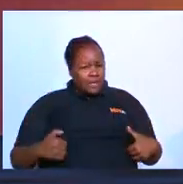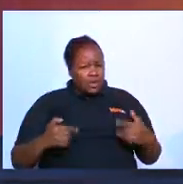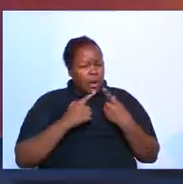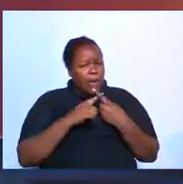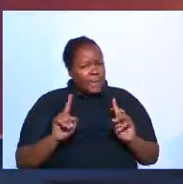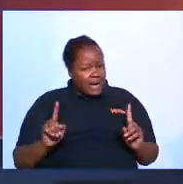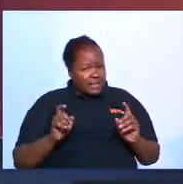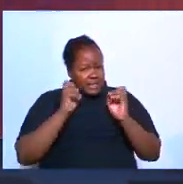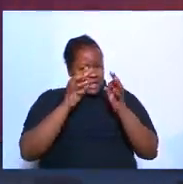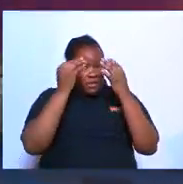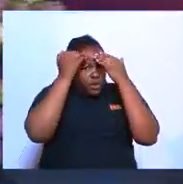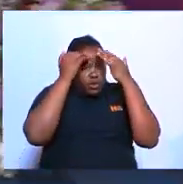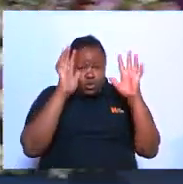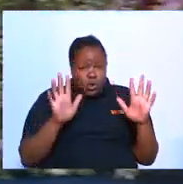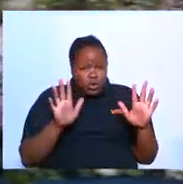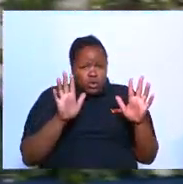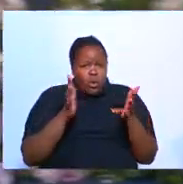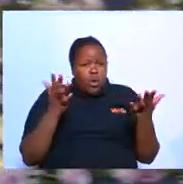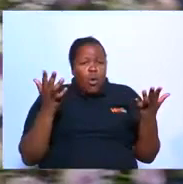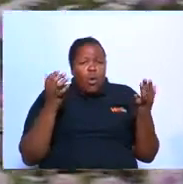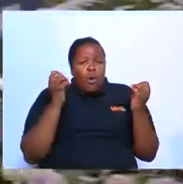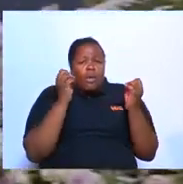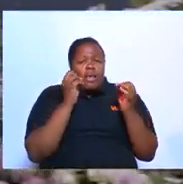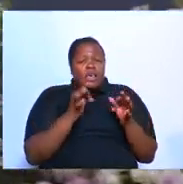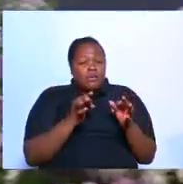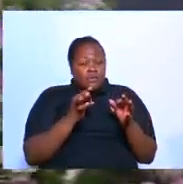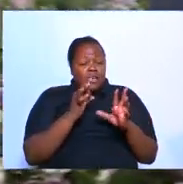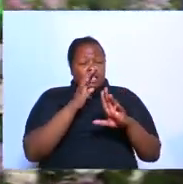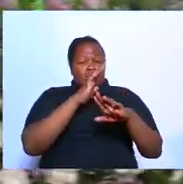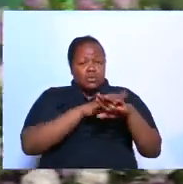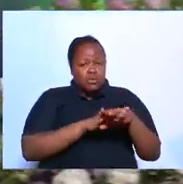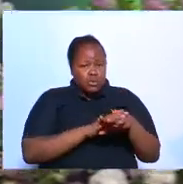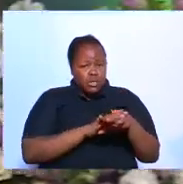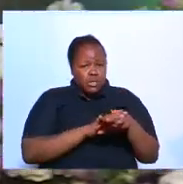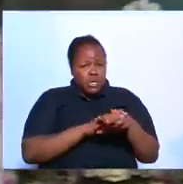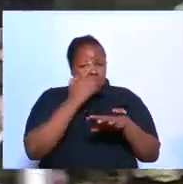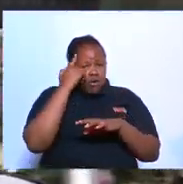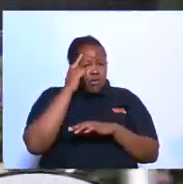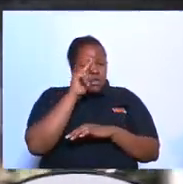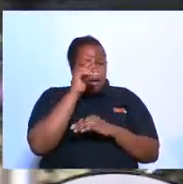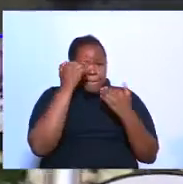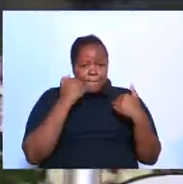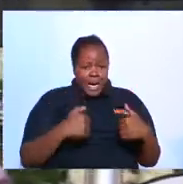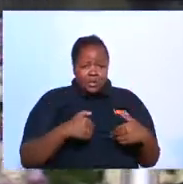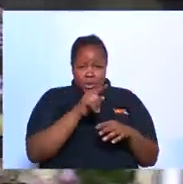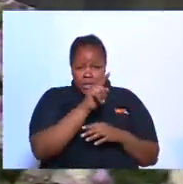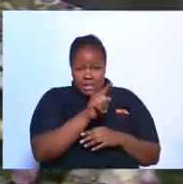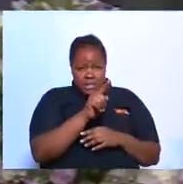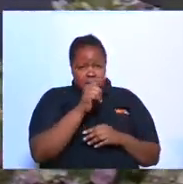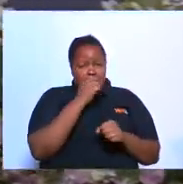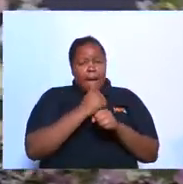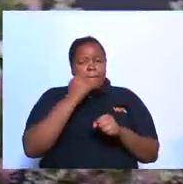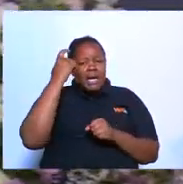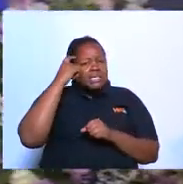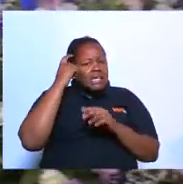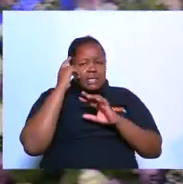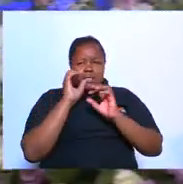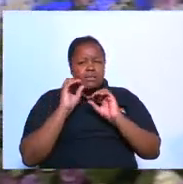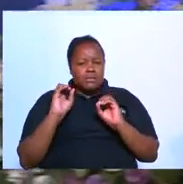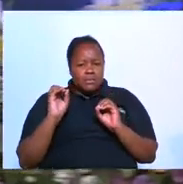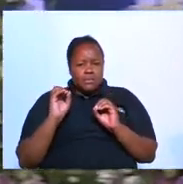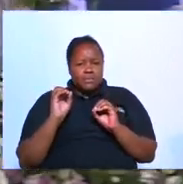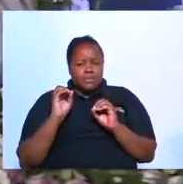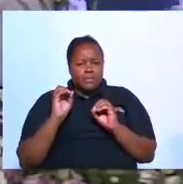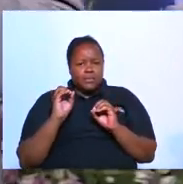if you don't know whether it's good to her or him it will not make sense